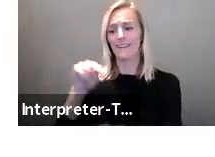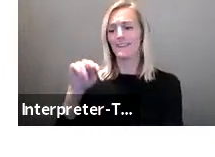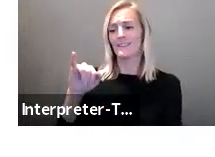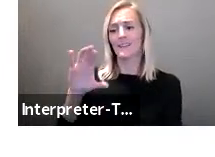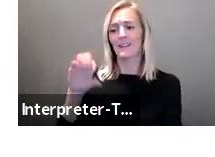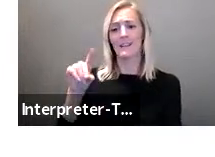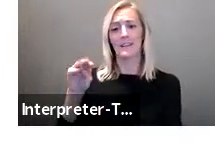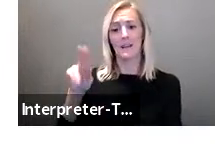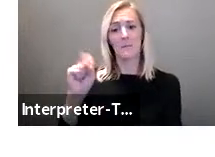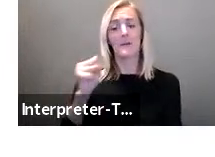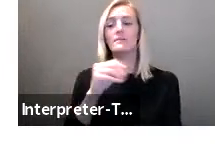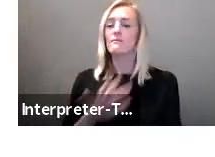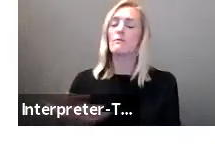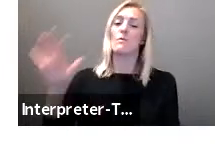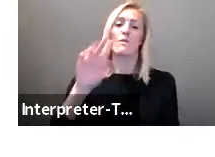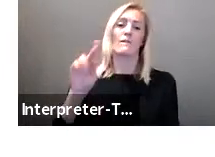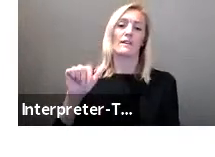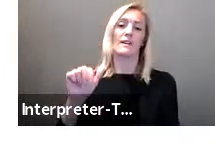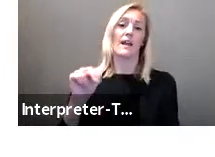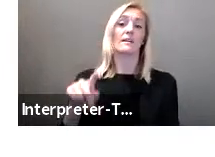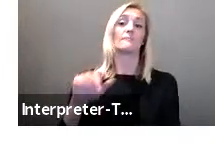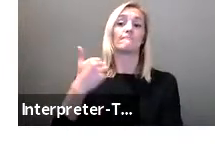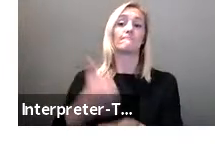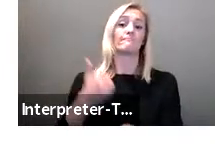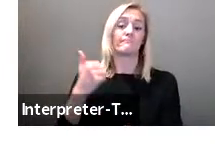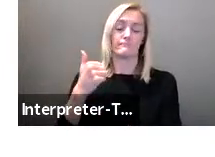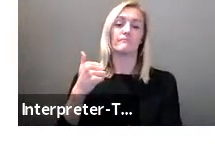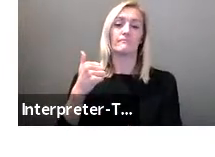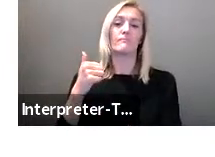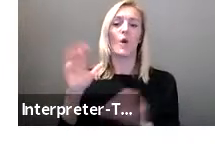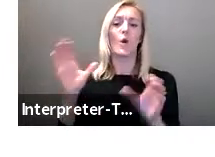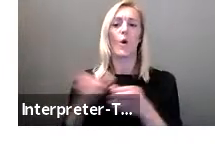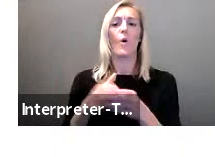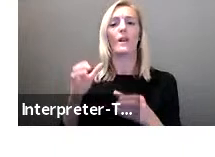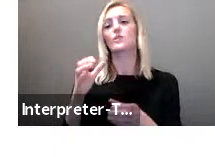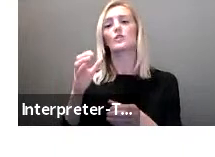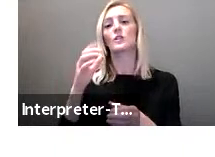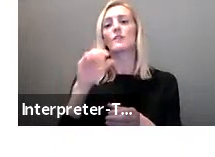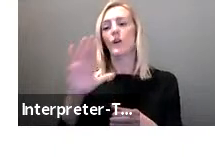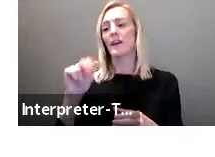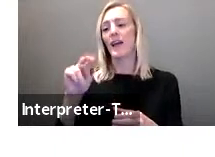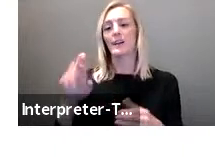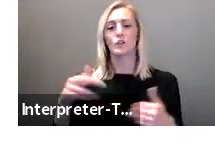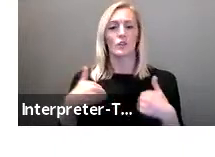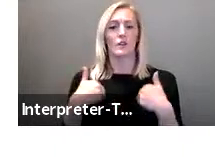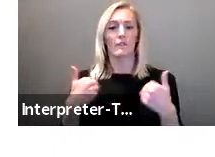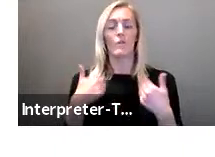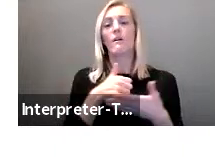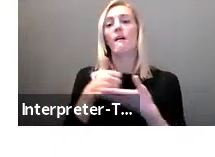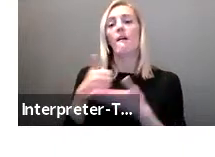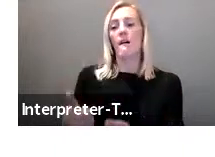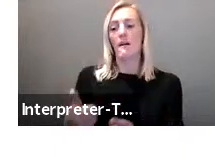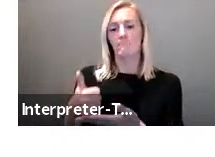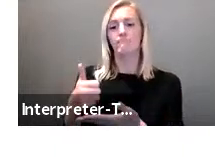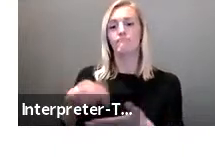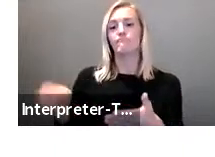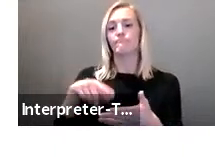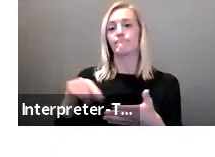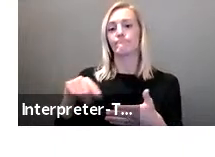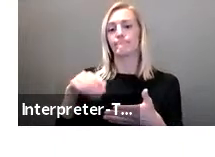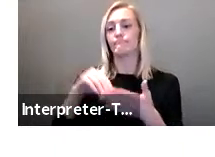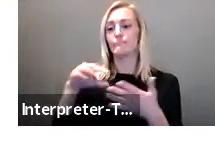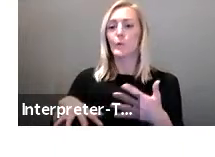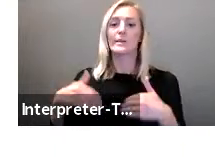including co-creating the Nicodemus Educational Camps for Youth, where they expose inner city youth to agriculture at K-State and in